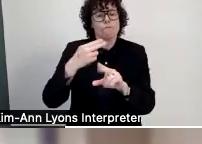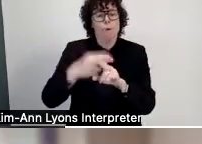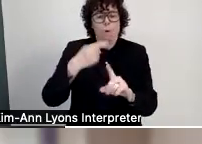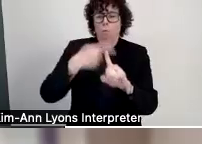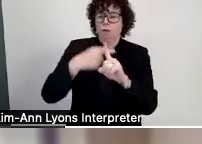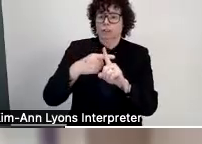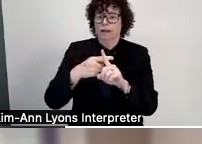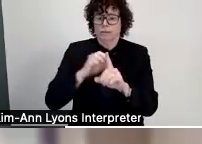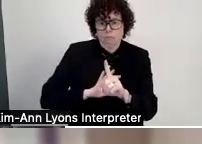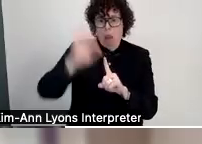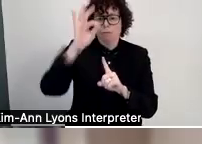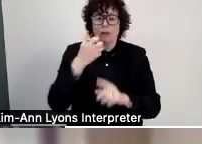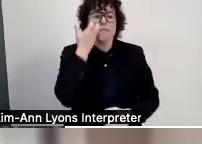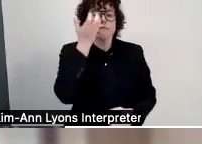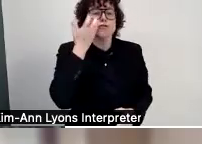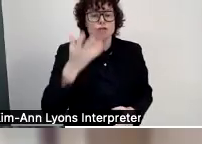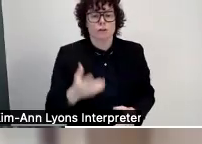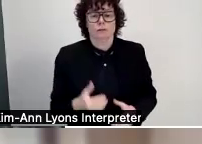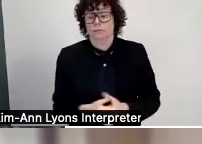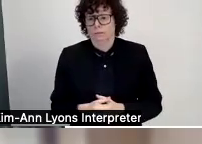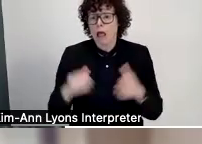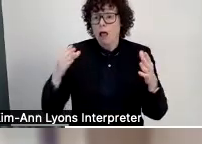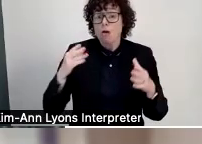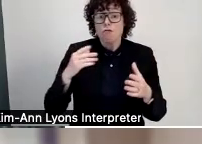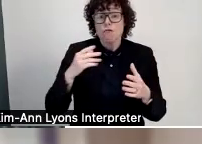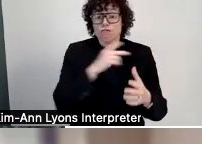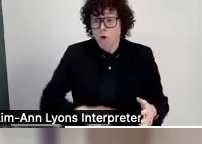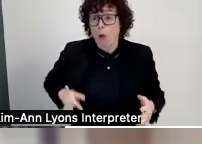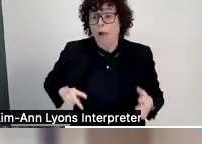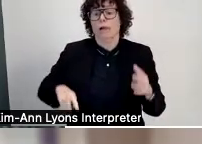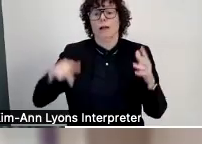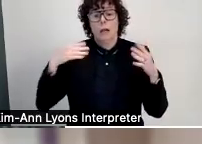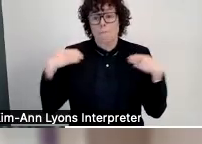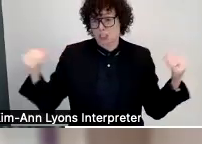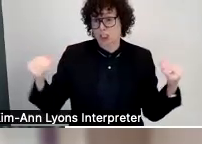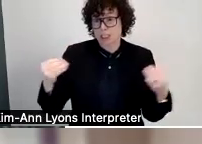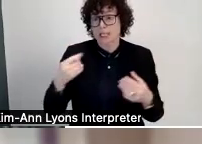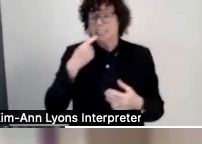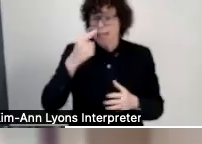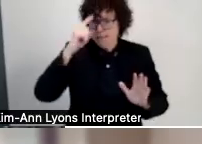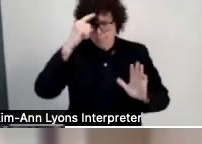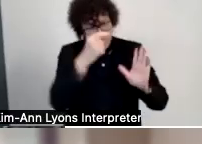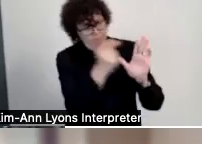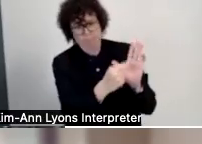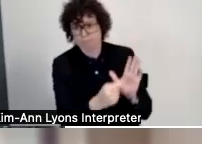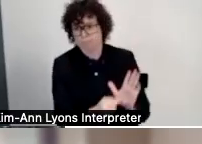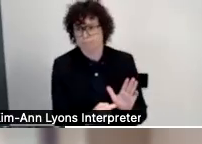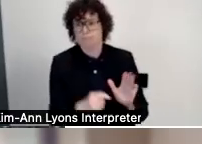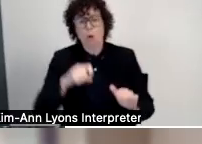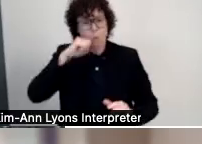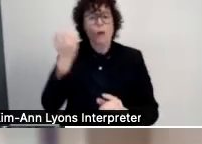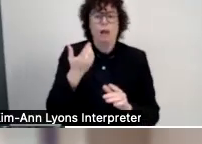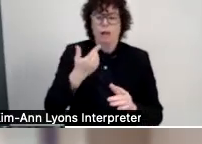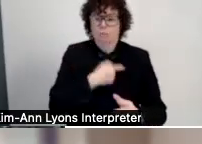The Disability Royal Commission has recommended action on this issue to ensure that our future healthcare professionals